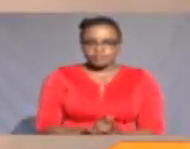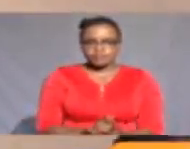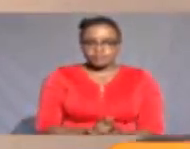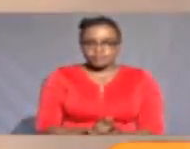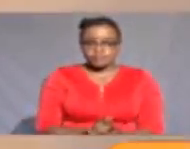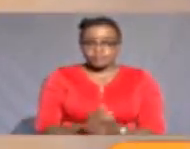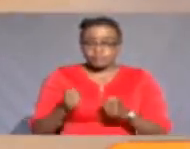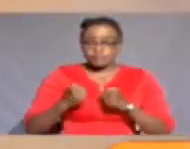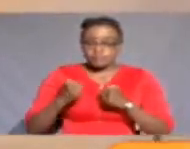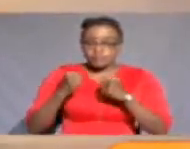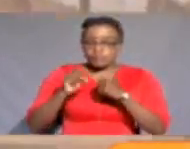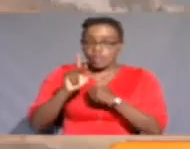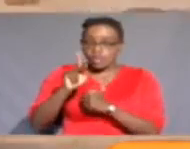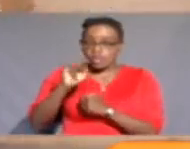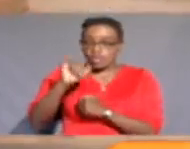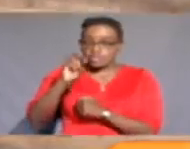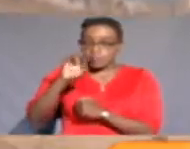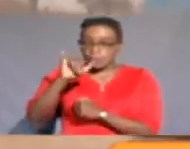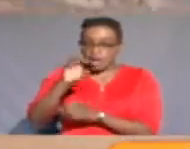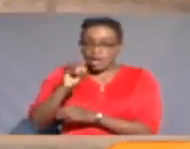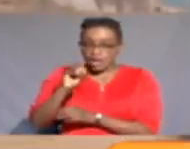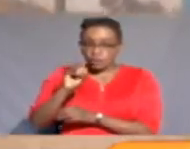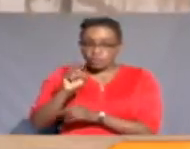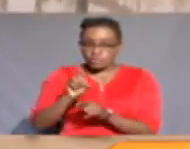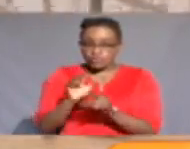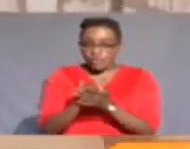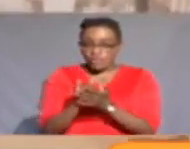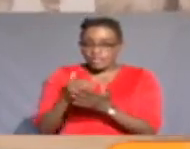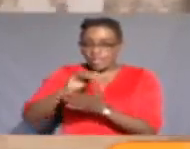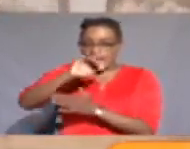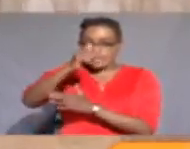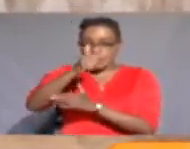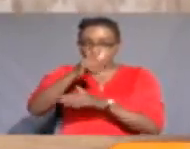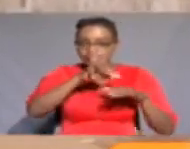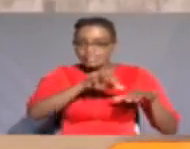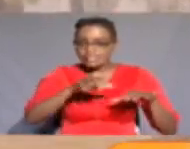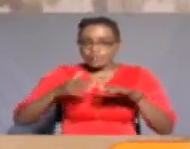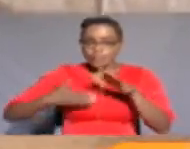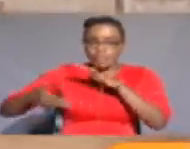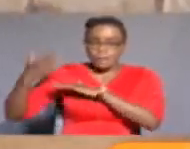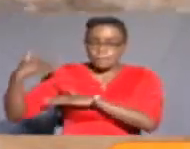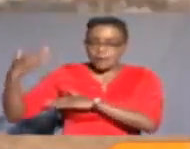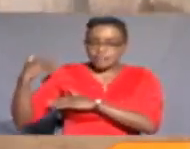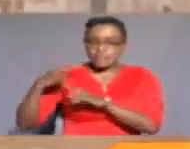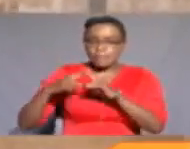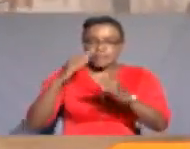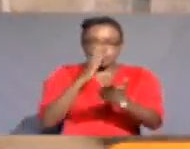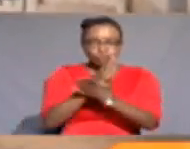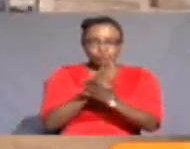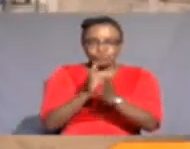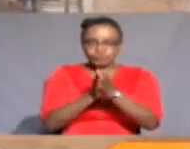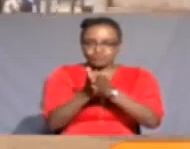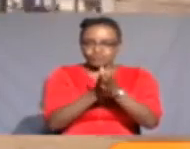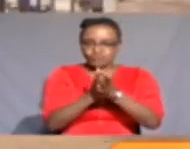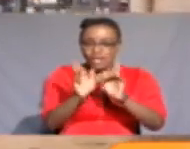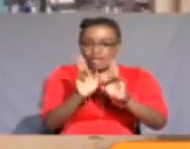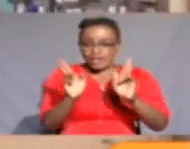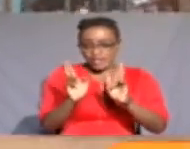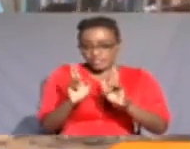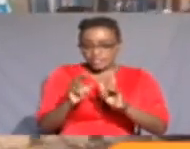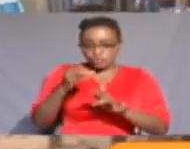A drive through Kismayu brings to the fore a city struggling with its past, but surely determined to face the